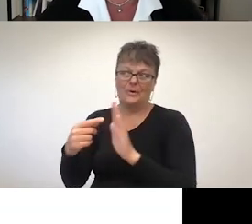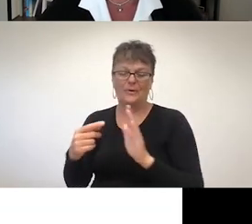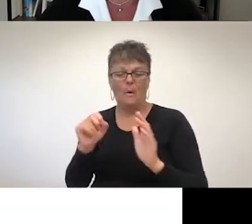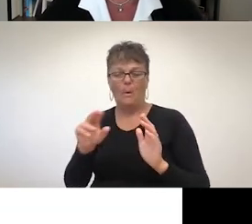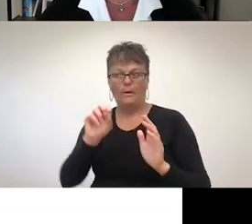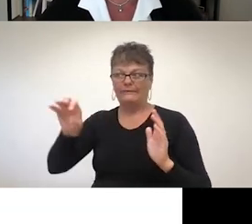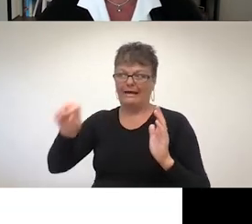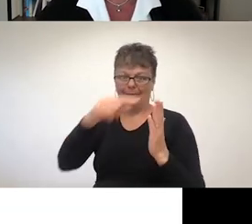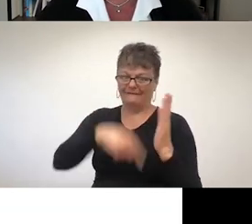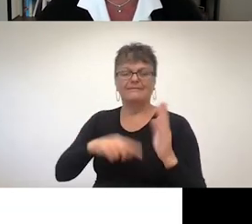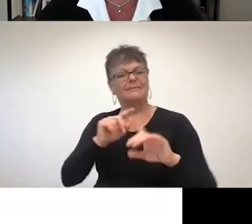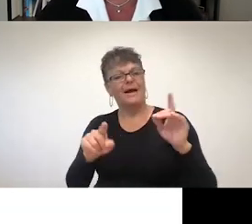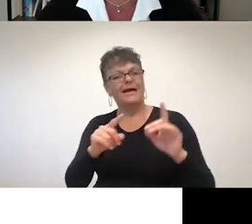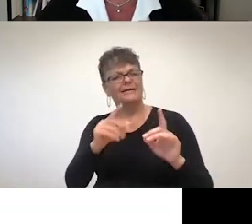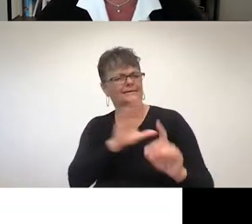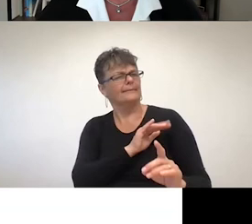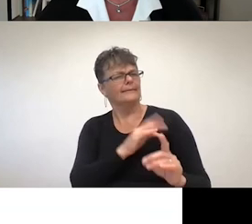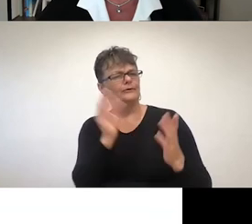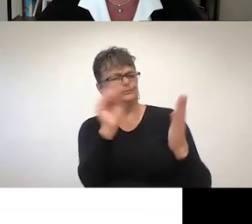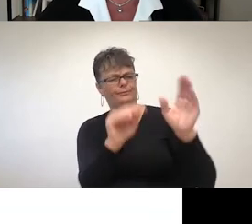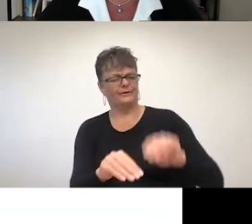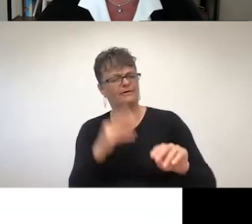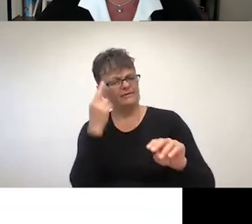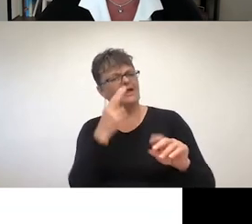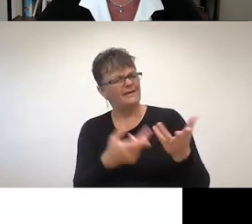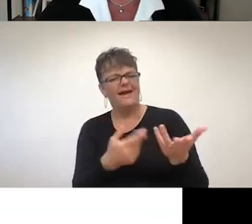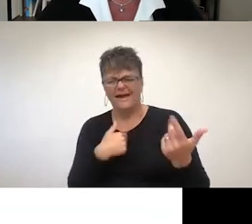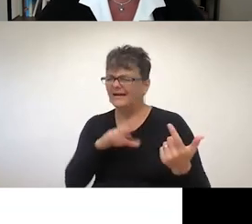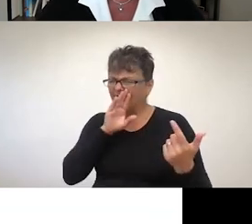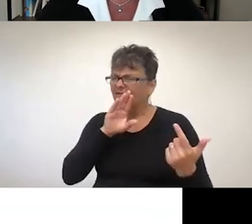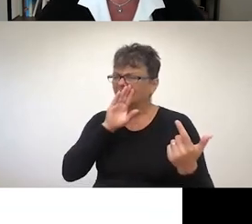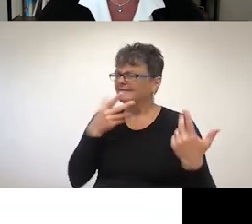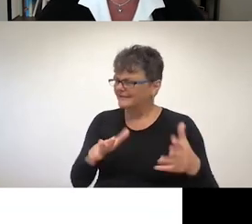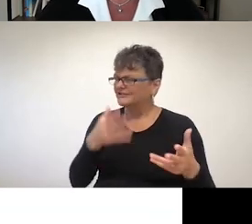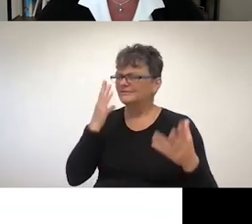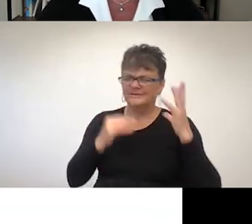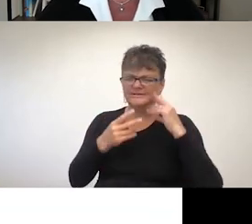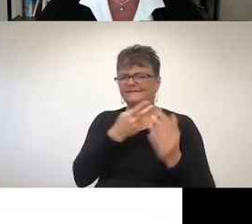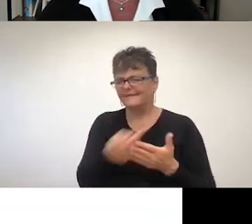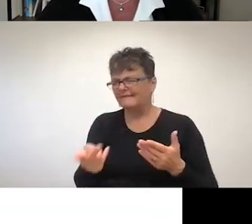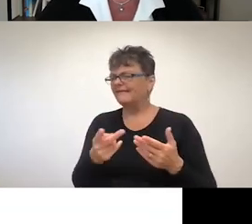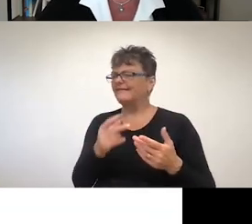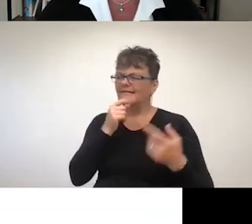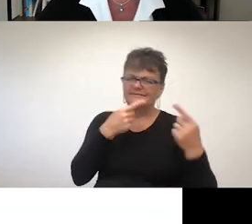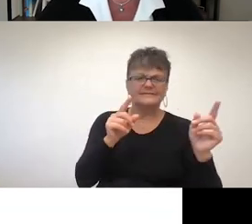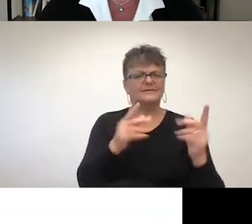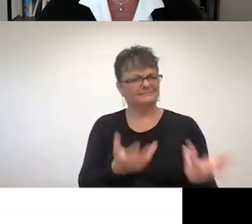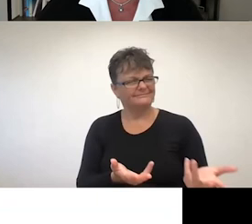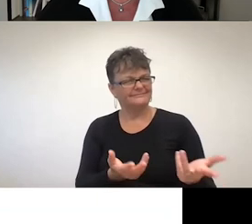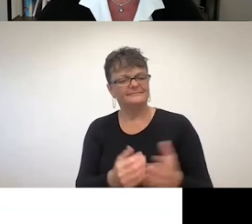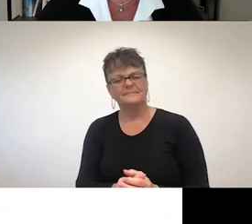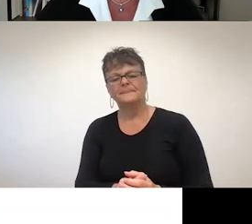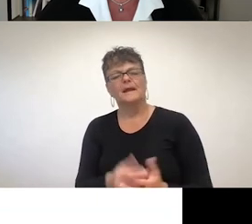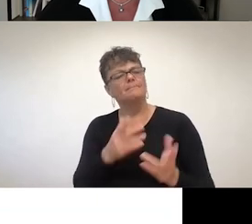can overcome those challenges and you're there to support them in the way that they do that. So just one more reminder that as we